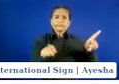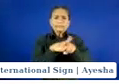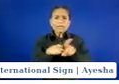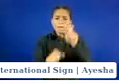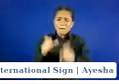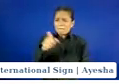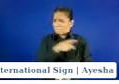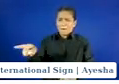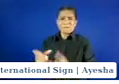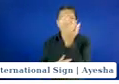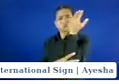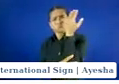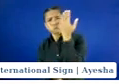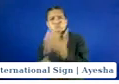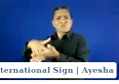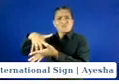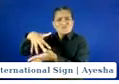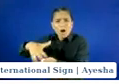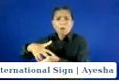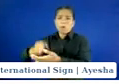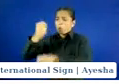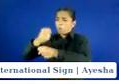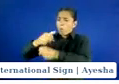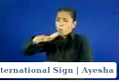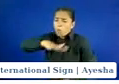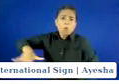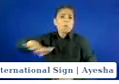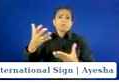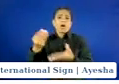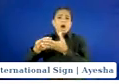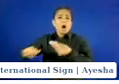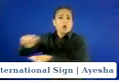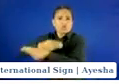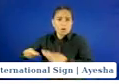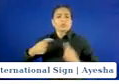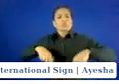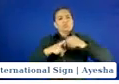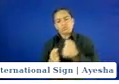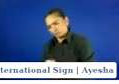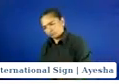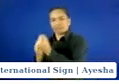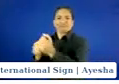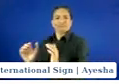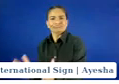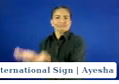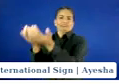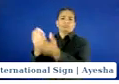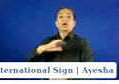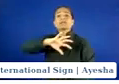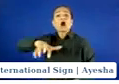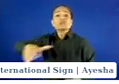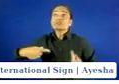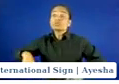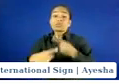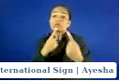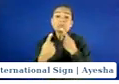In the countries that we are speaking about, both in Vietnam, Zambia, Malawi, and Mozambique, there